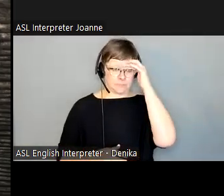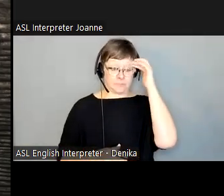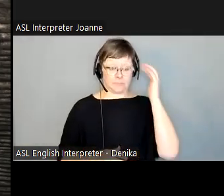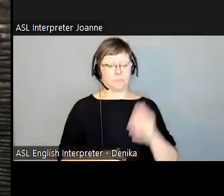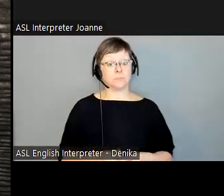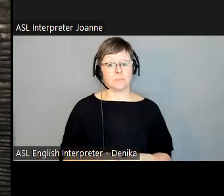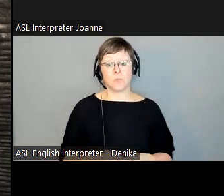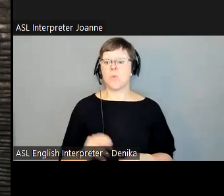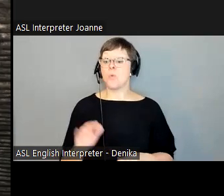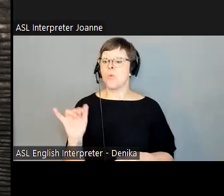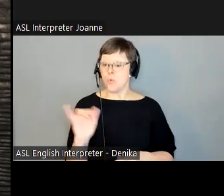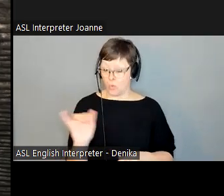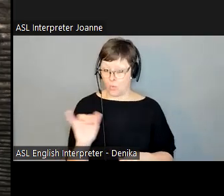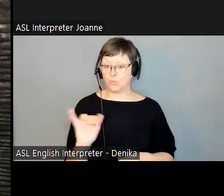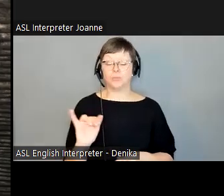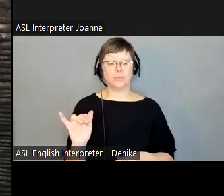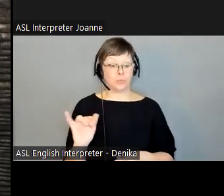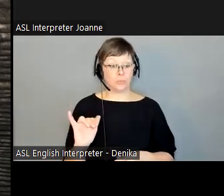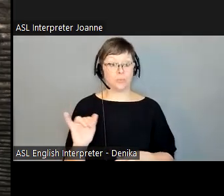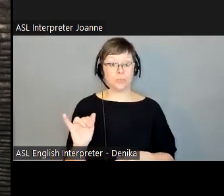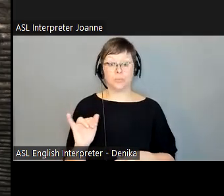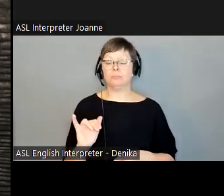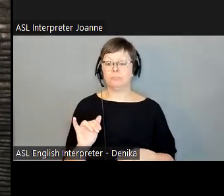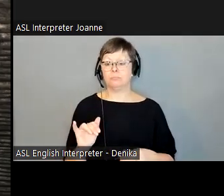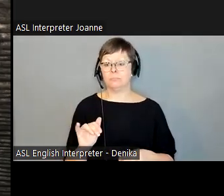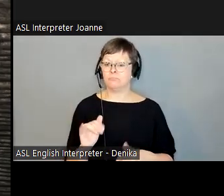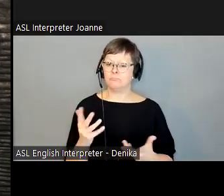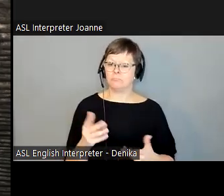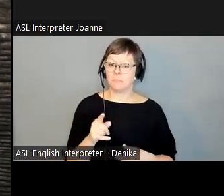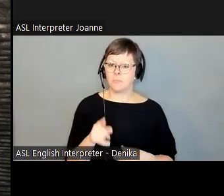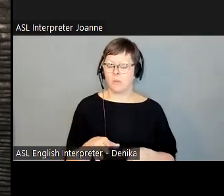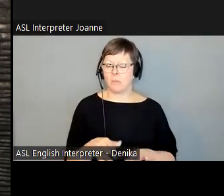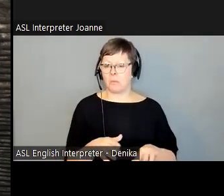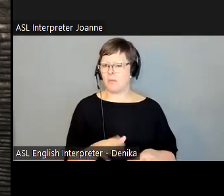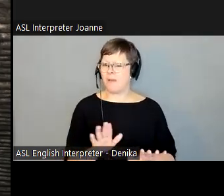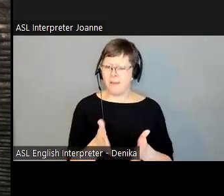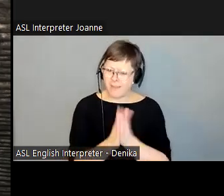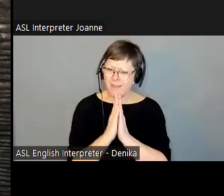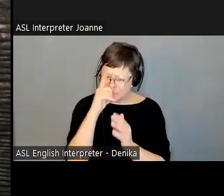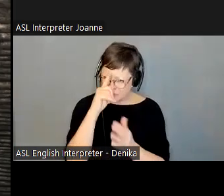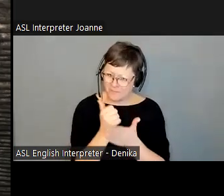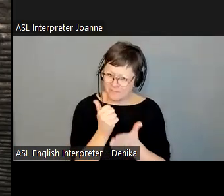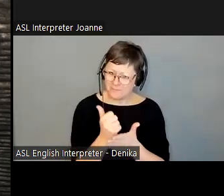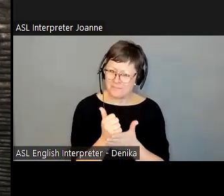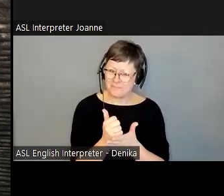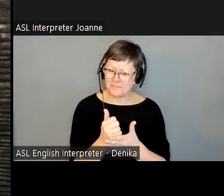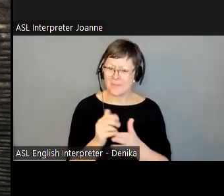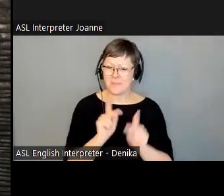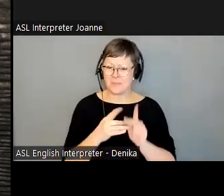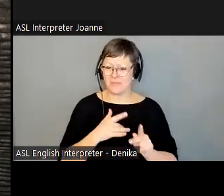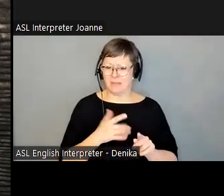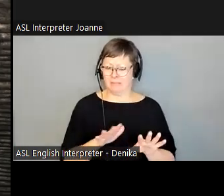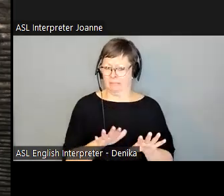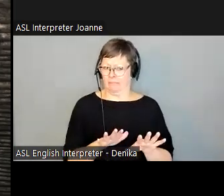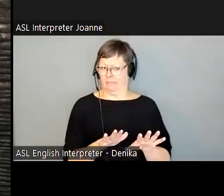And the other thing I wanted to mention is ask for help, which is, I know it's hard for a lot of people to do, but if